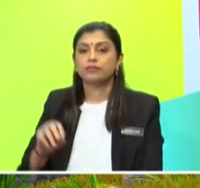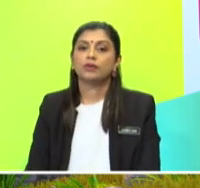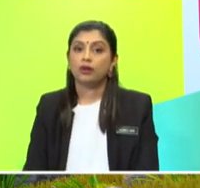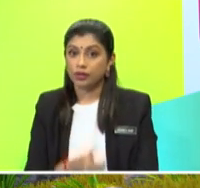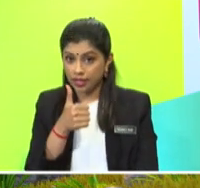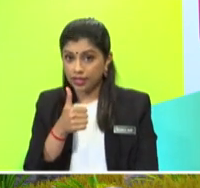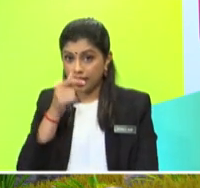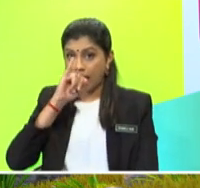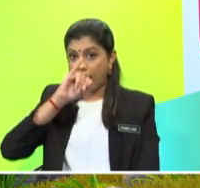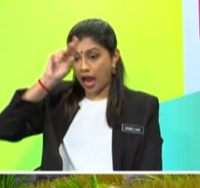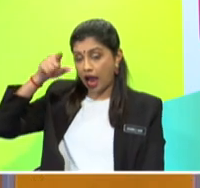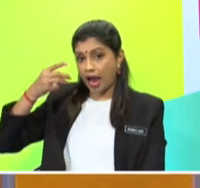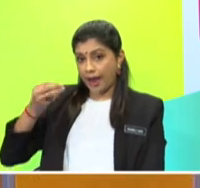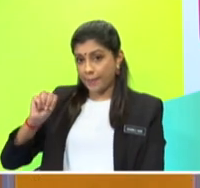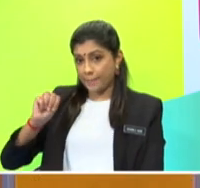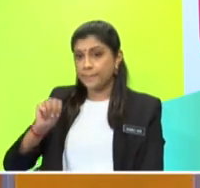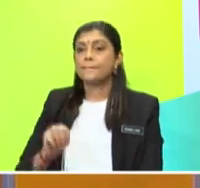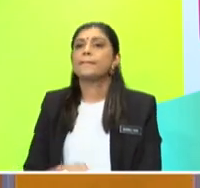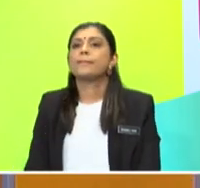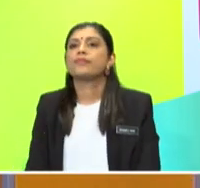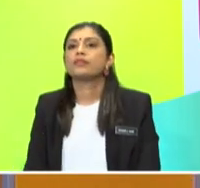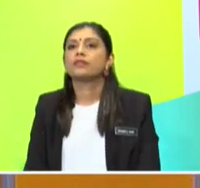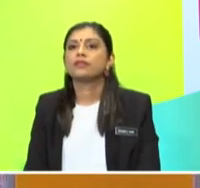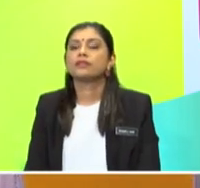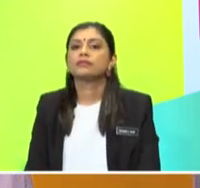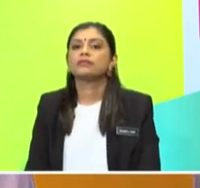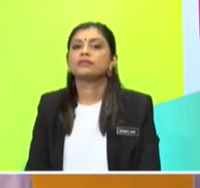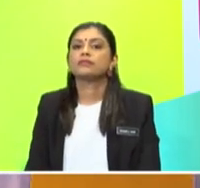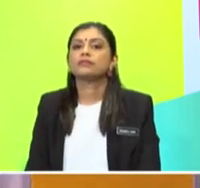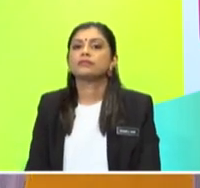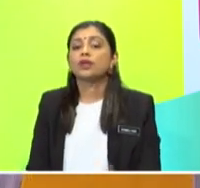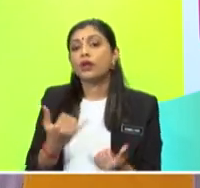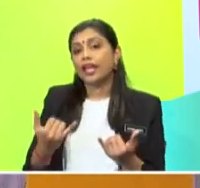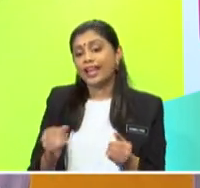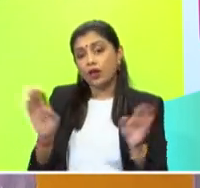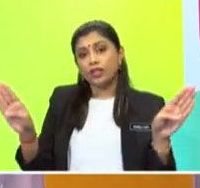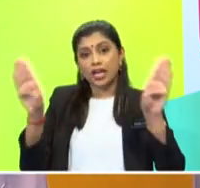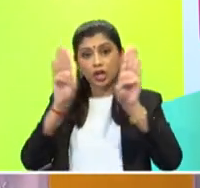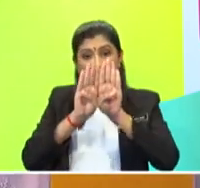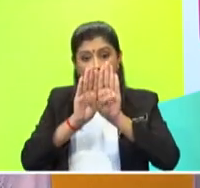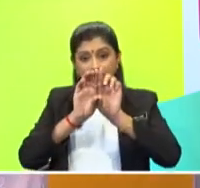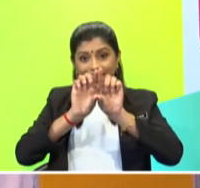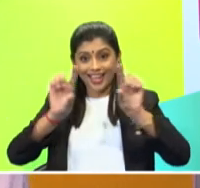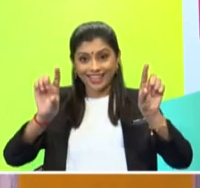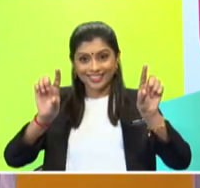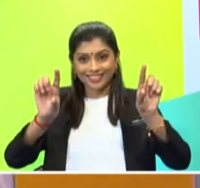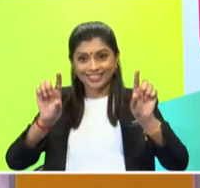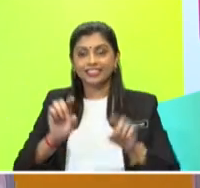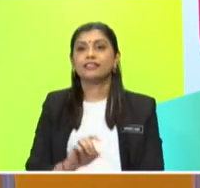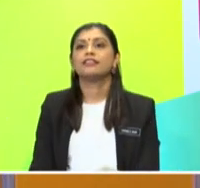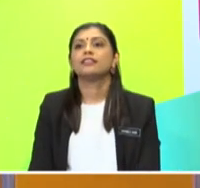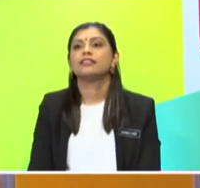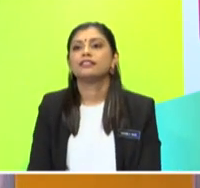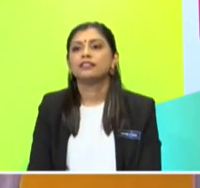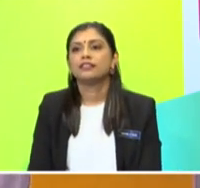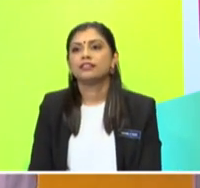overjoyed. Okay, cool? That's a good one, cool. Okay. So now, let's proceed to the closing line. Who wants to try? Well, obviously, Ibnu, right?